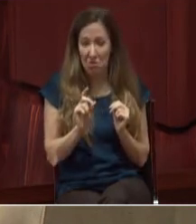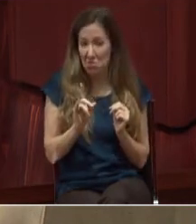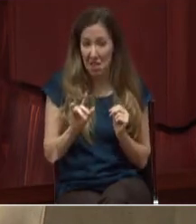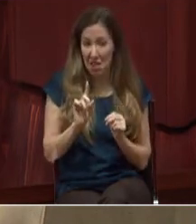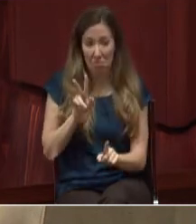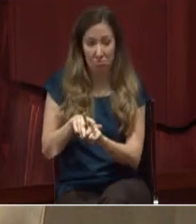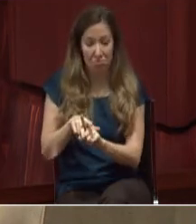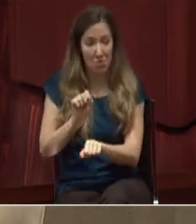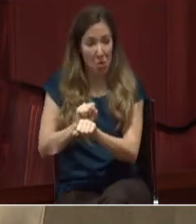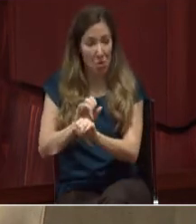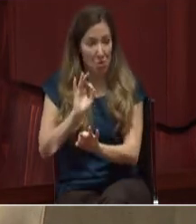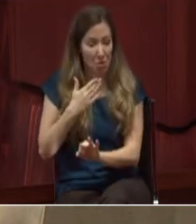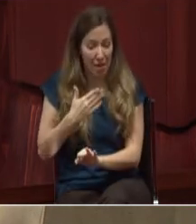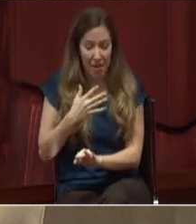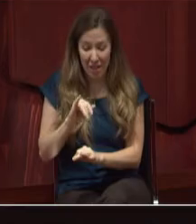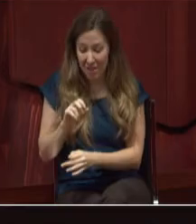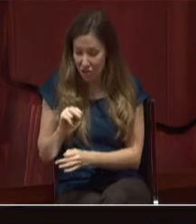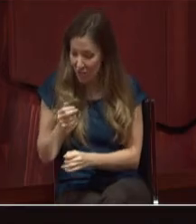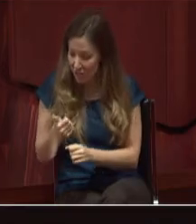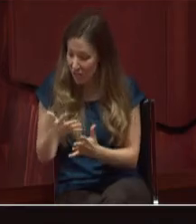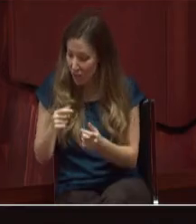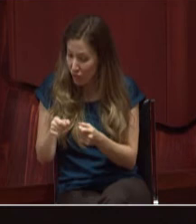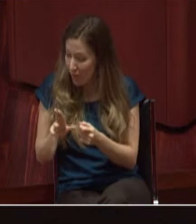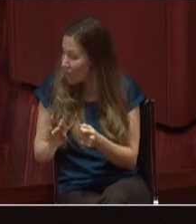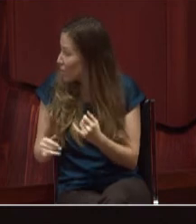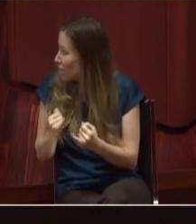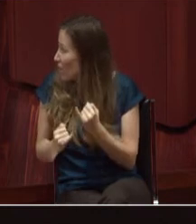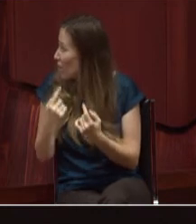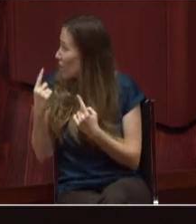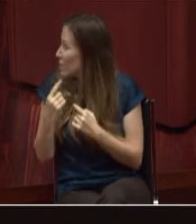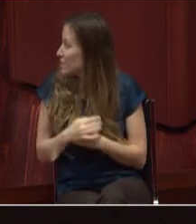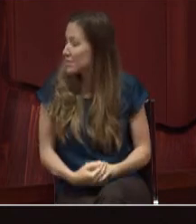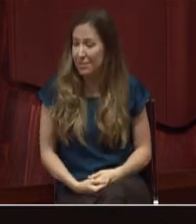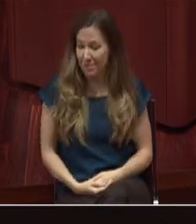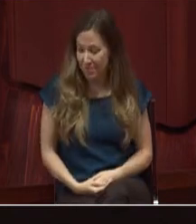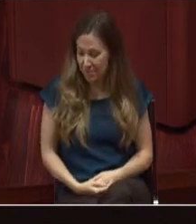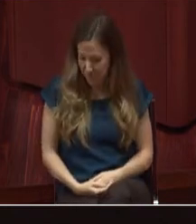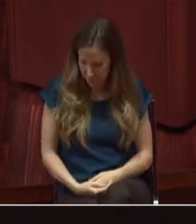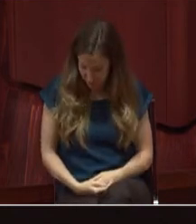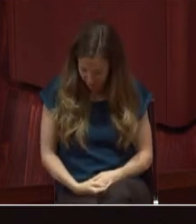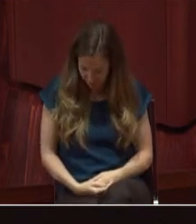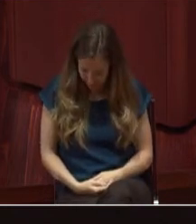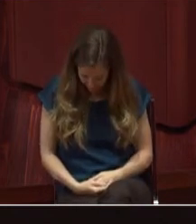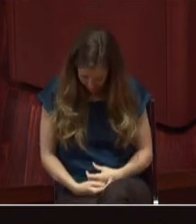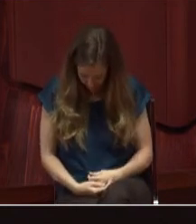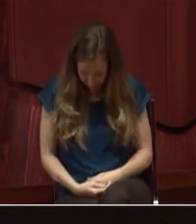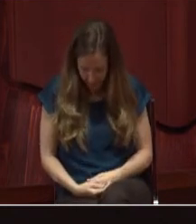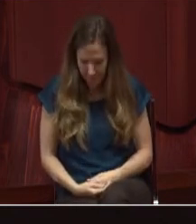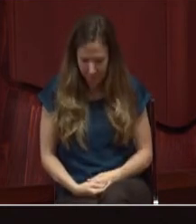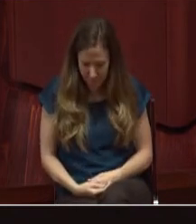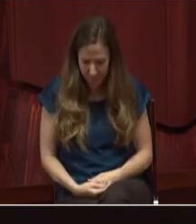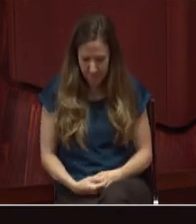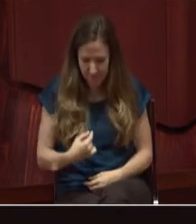And John, do you want to wrap up your final thoughts? Well, I believe that that the national security